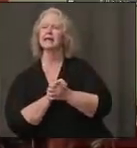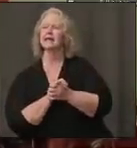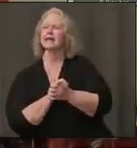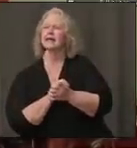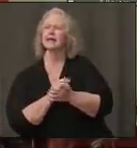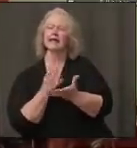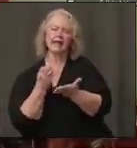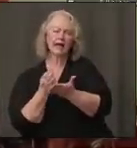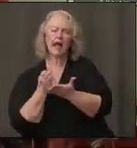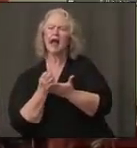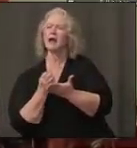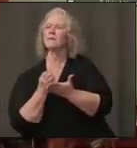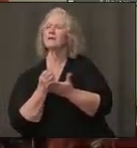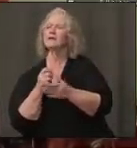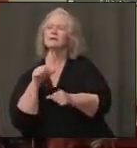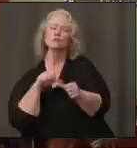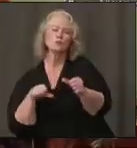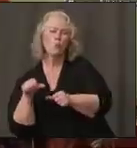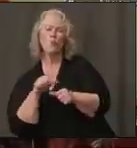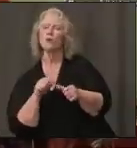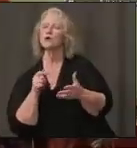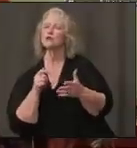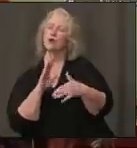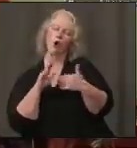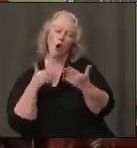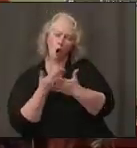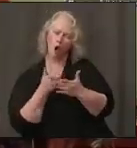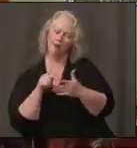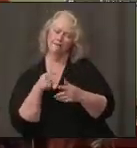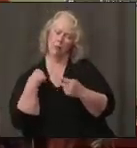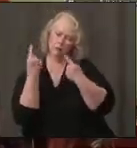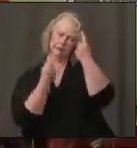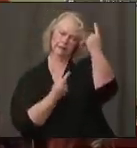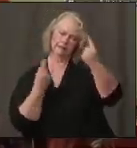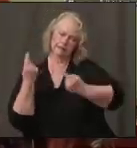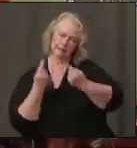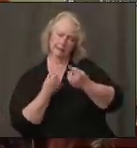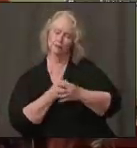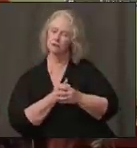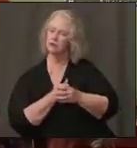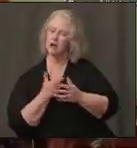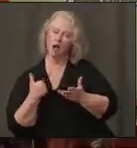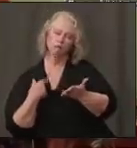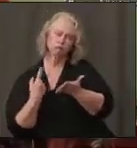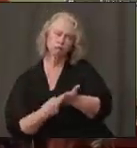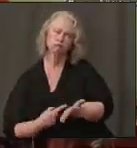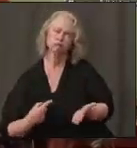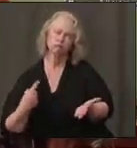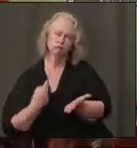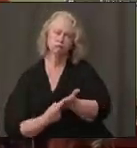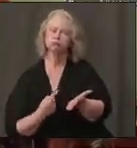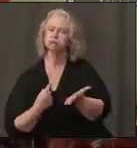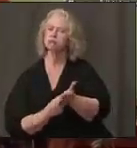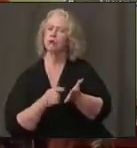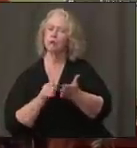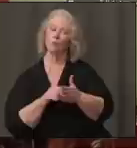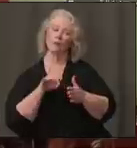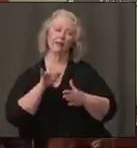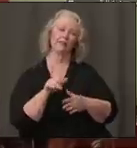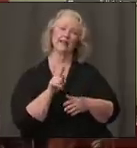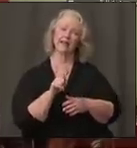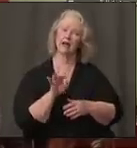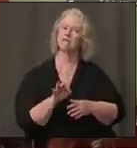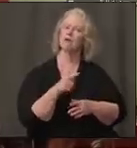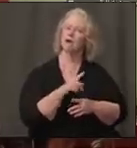factors. And so that was taken in when I had discussions with members of the task force and the governor about